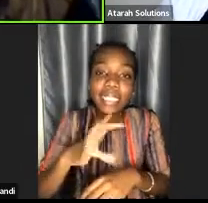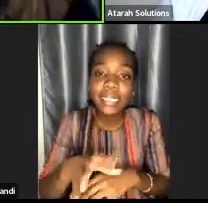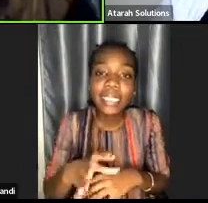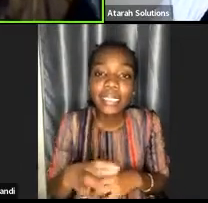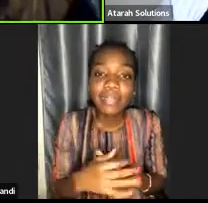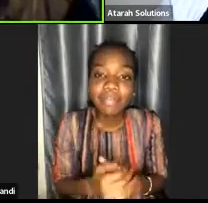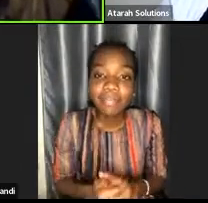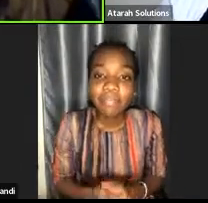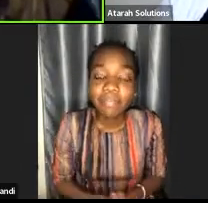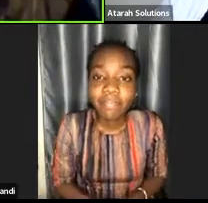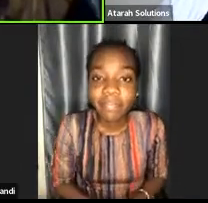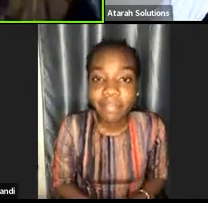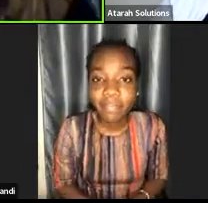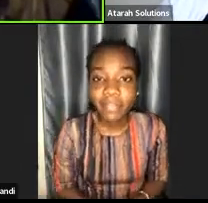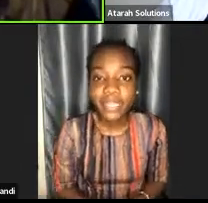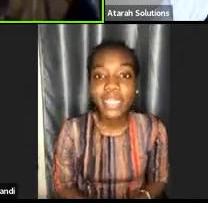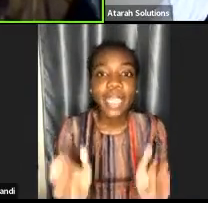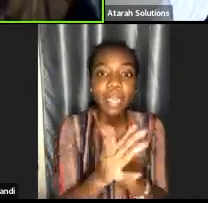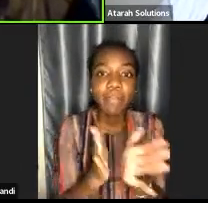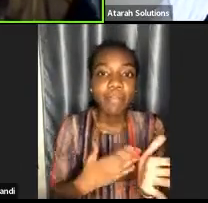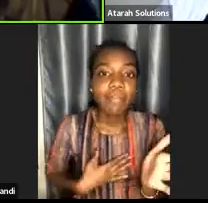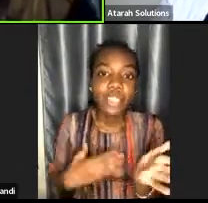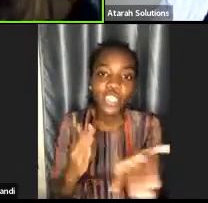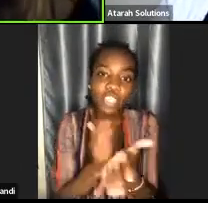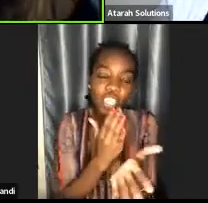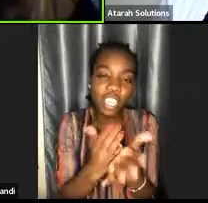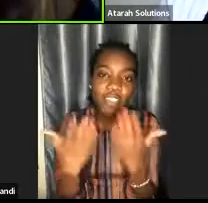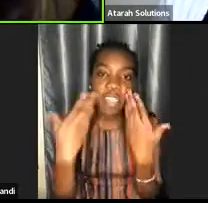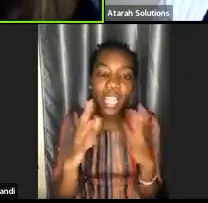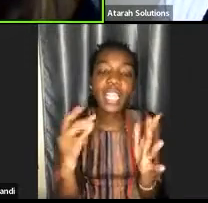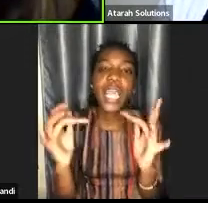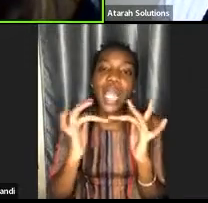City. I've also shared our email there,